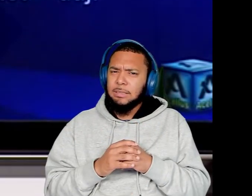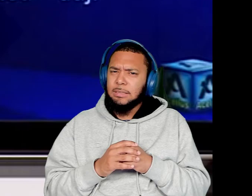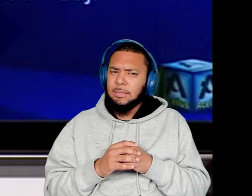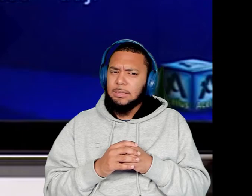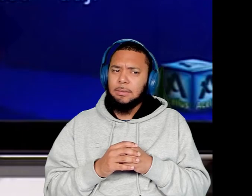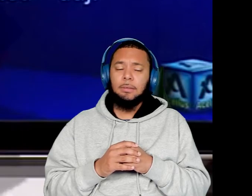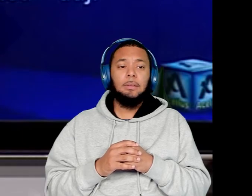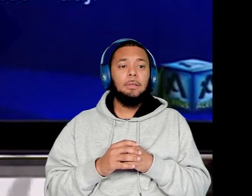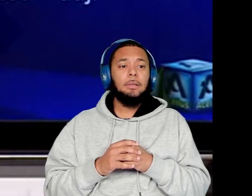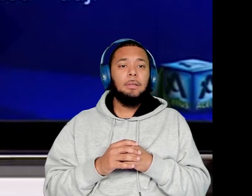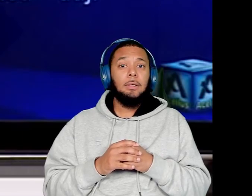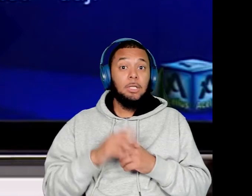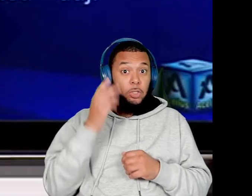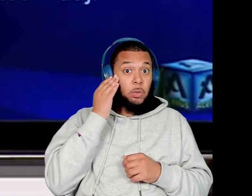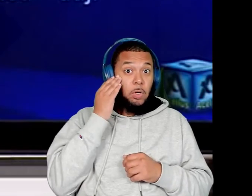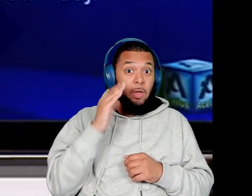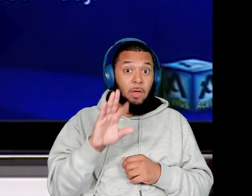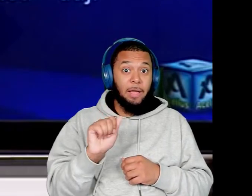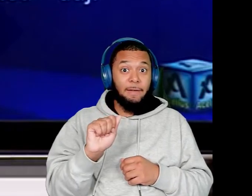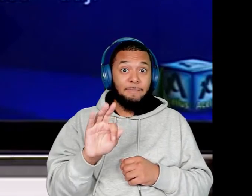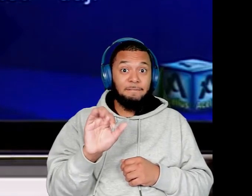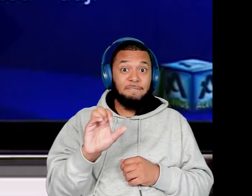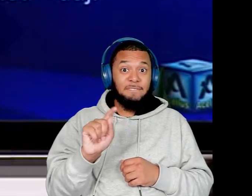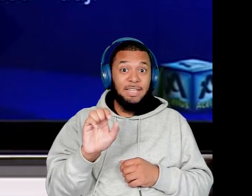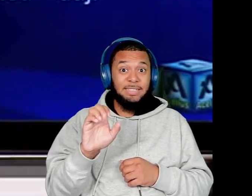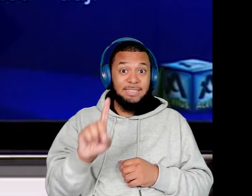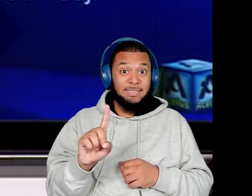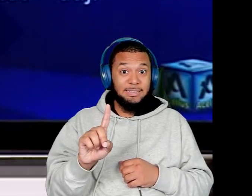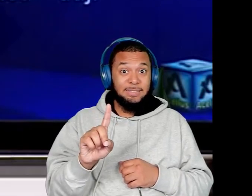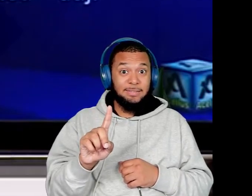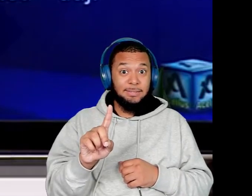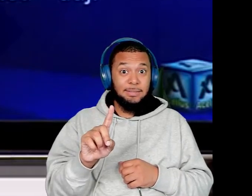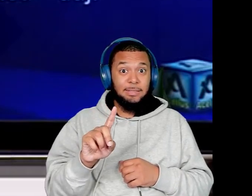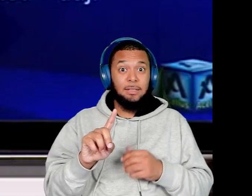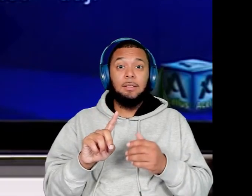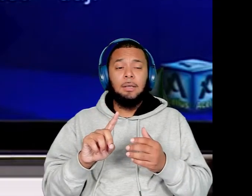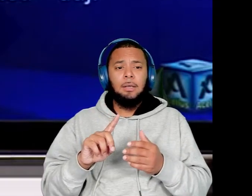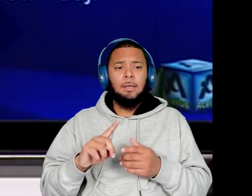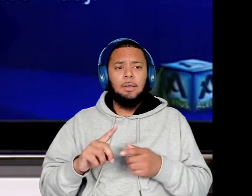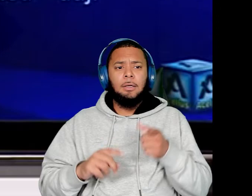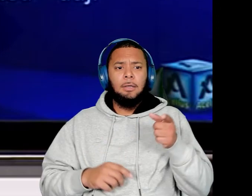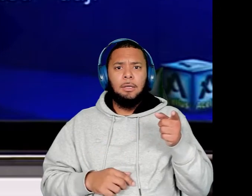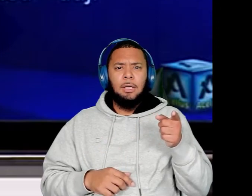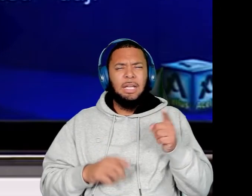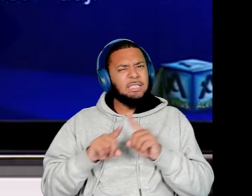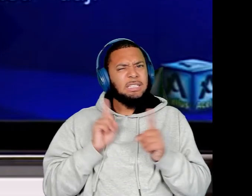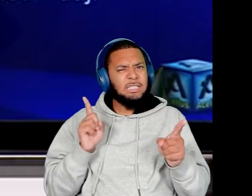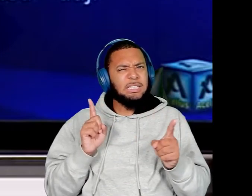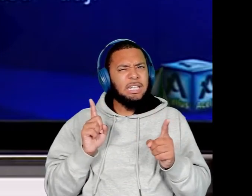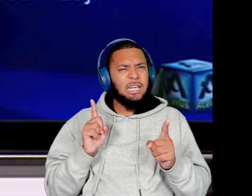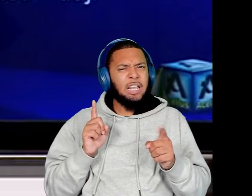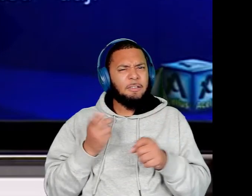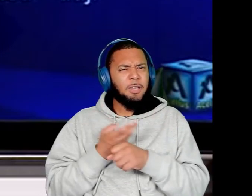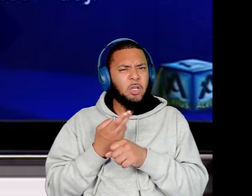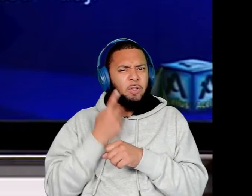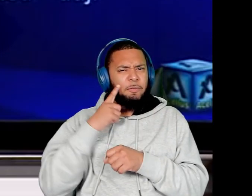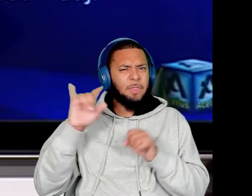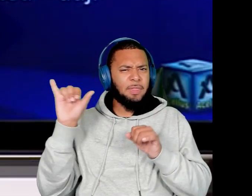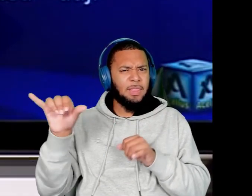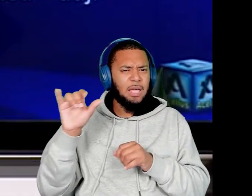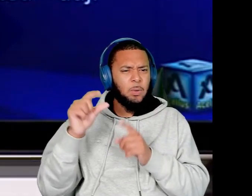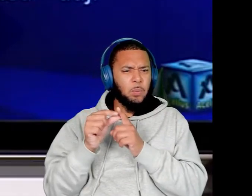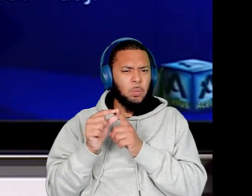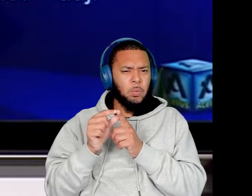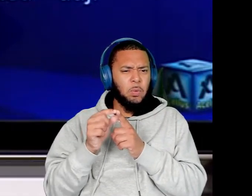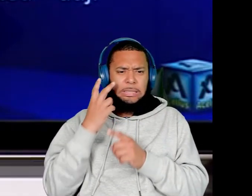Do you see the word affected in that word? This is a little bit different use of the word affect and unaffected. So let's